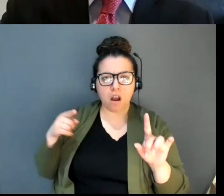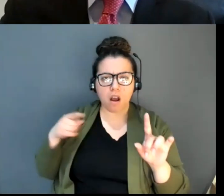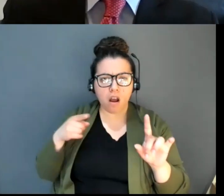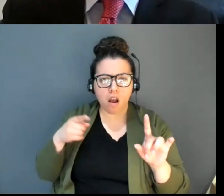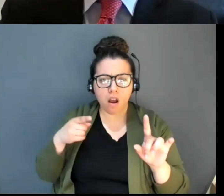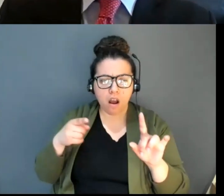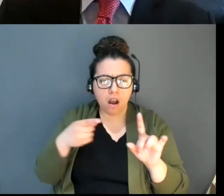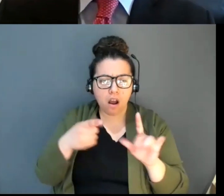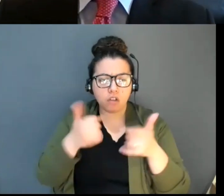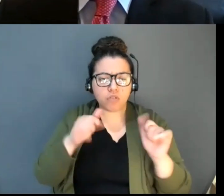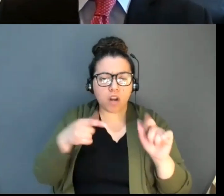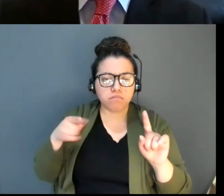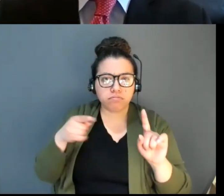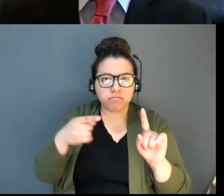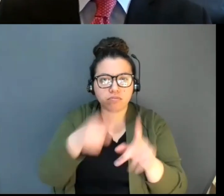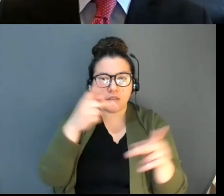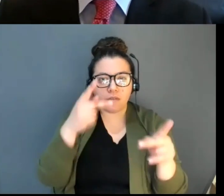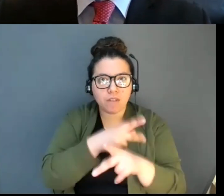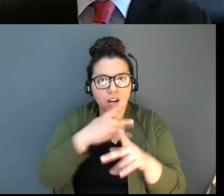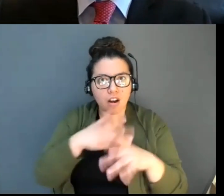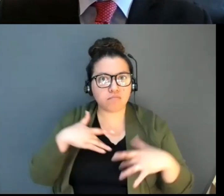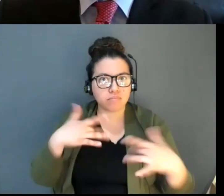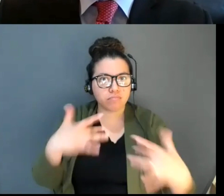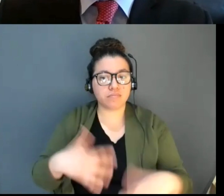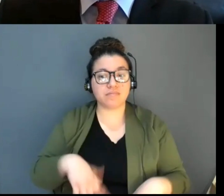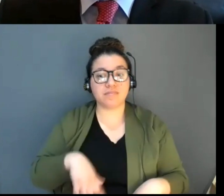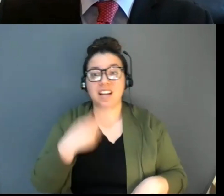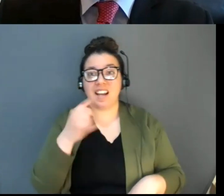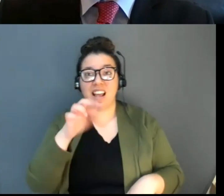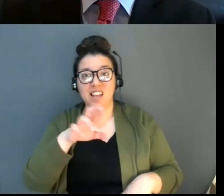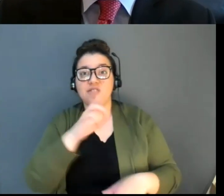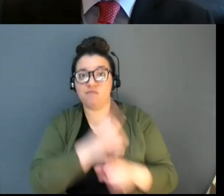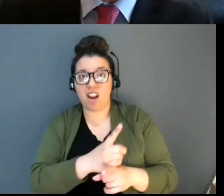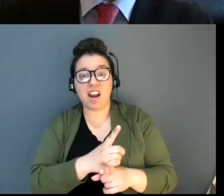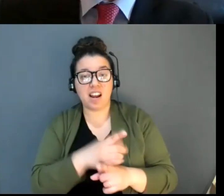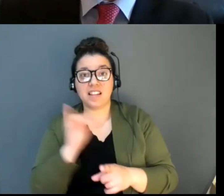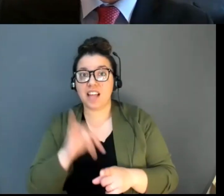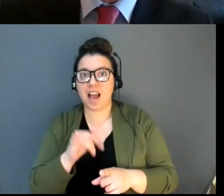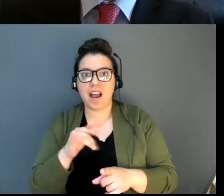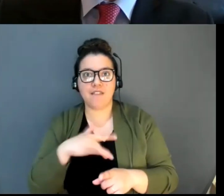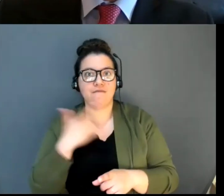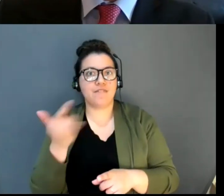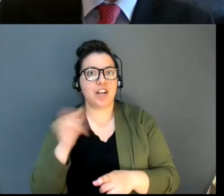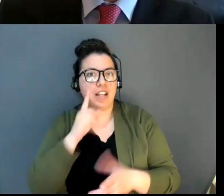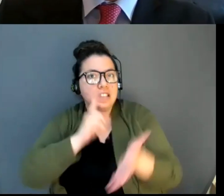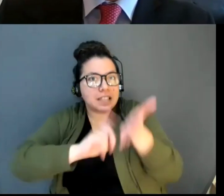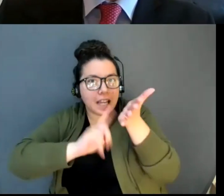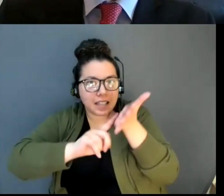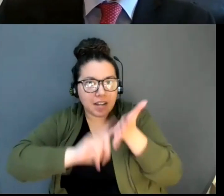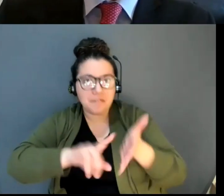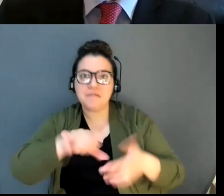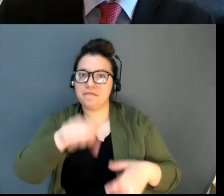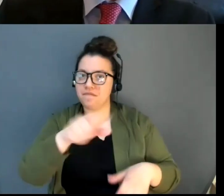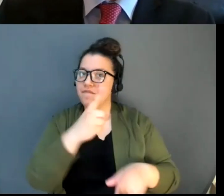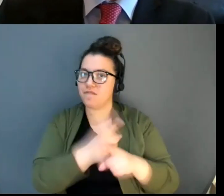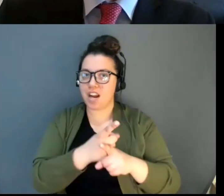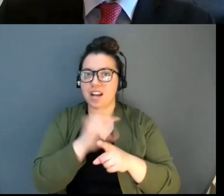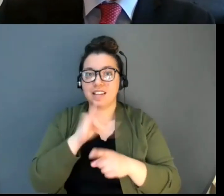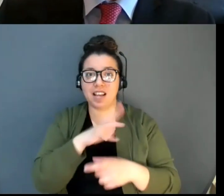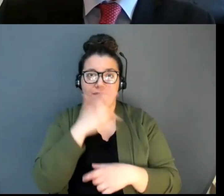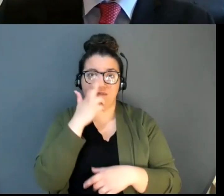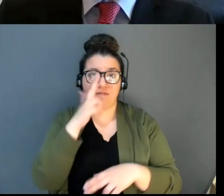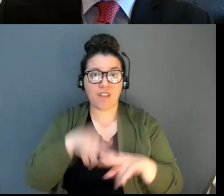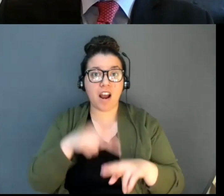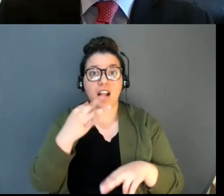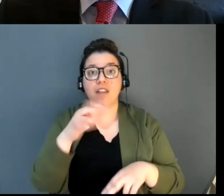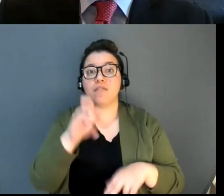It's a lot of comments from students. Yeah, They I mean, really I think enjoy a that. lot of what lawyers do is detective work. I mean, Yeah. that's part of the fun. Yeah. When we have to go find an address